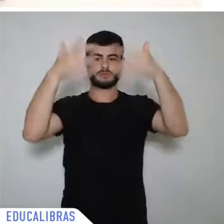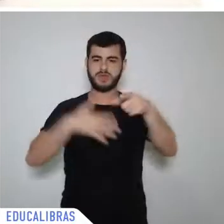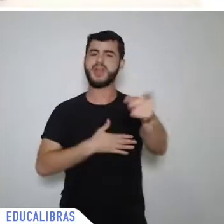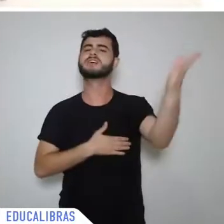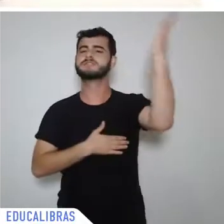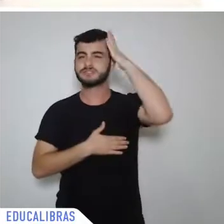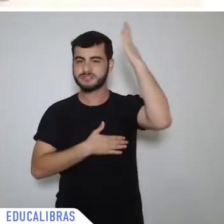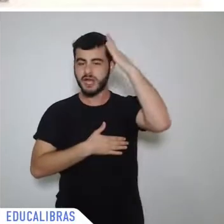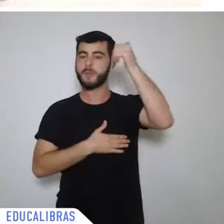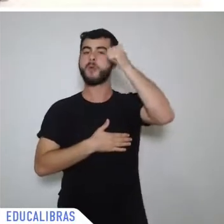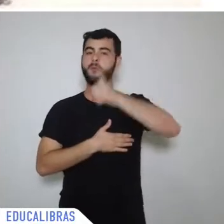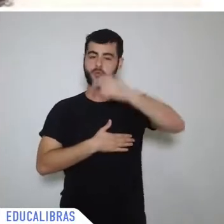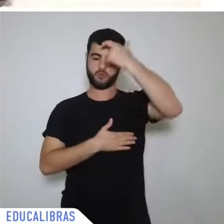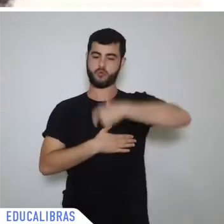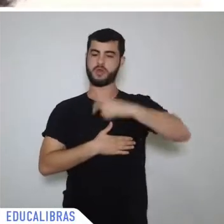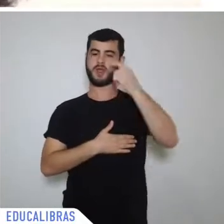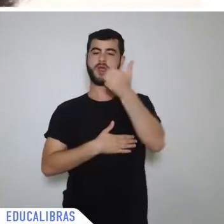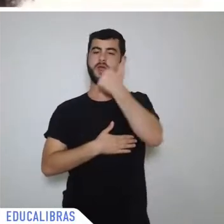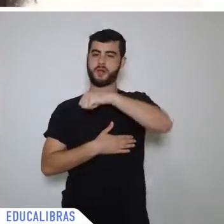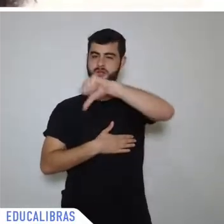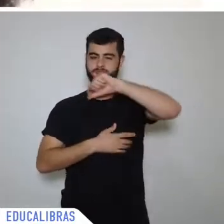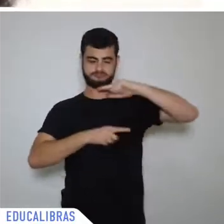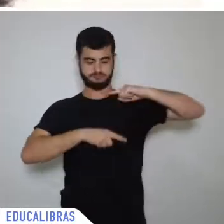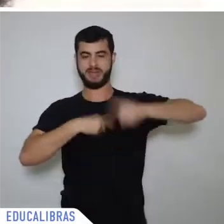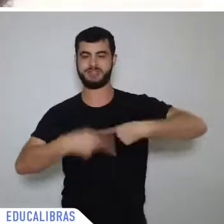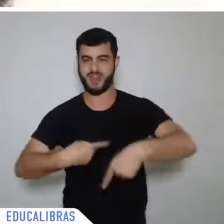expression or importance for this government.